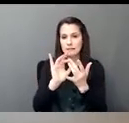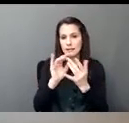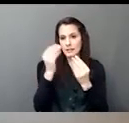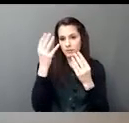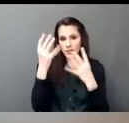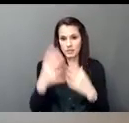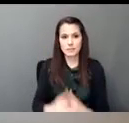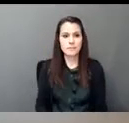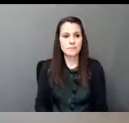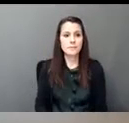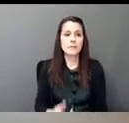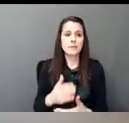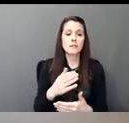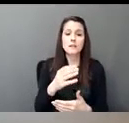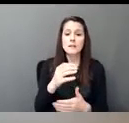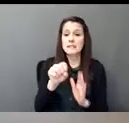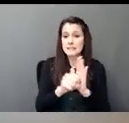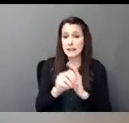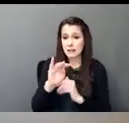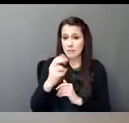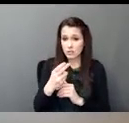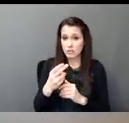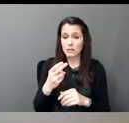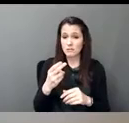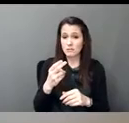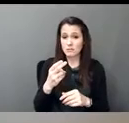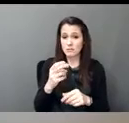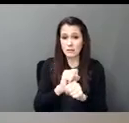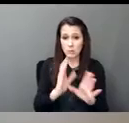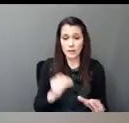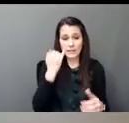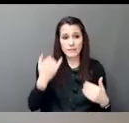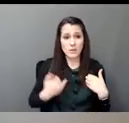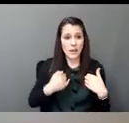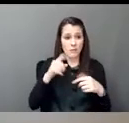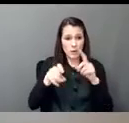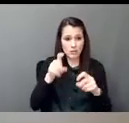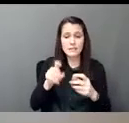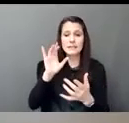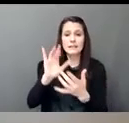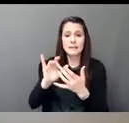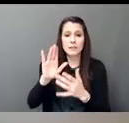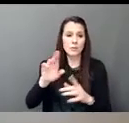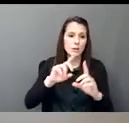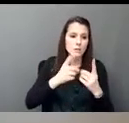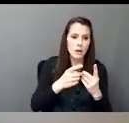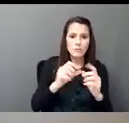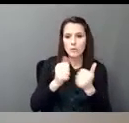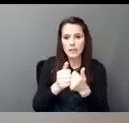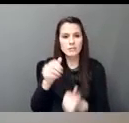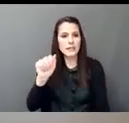Some employees, state of Michigan employees with questions should reach out to your department agency ADA coordinator.